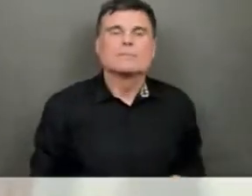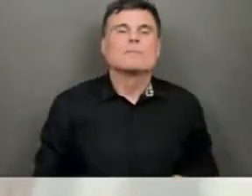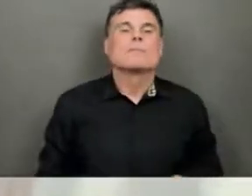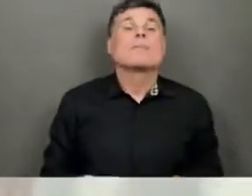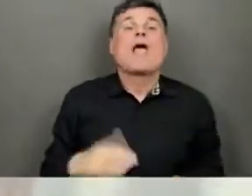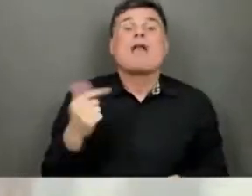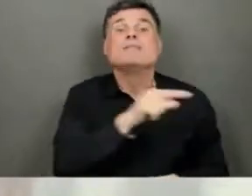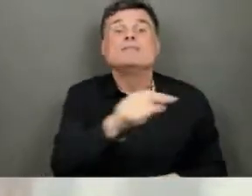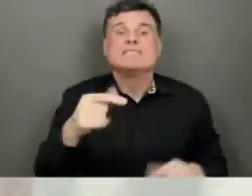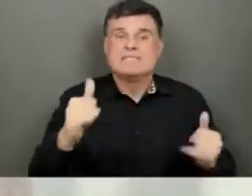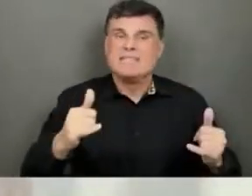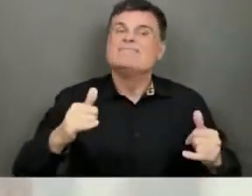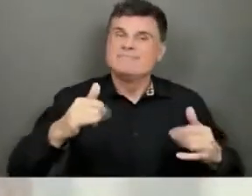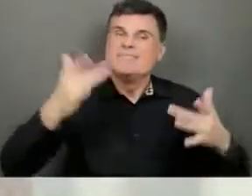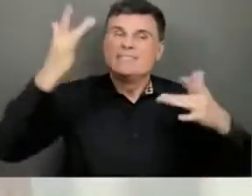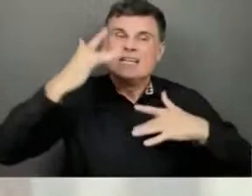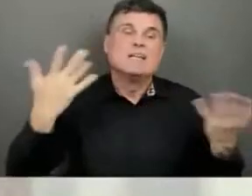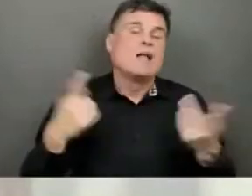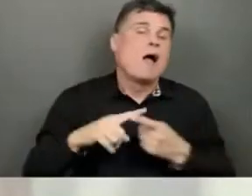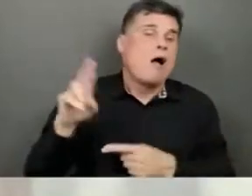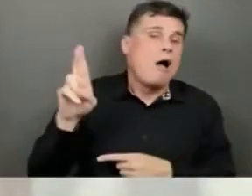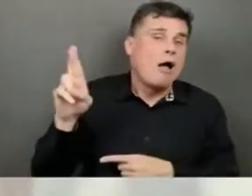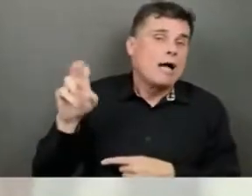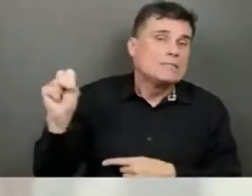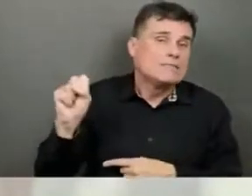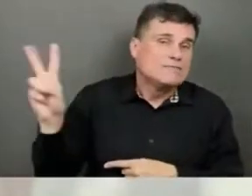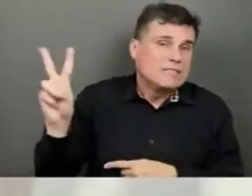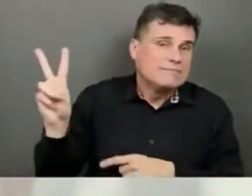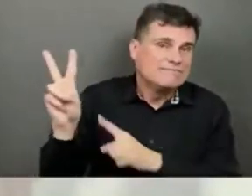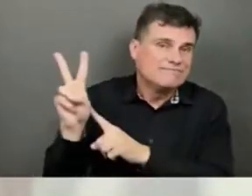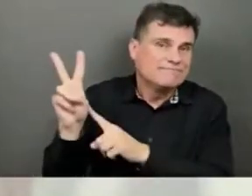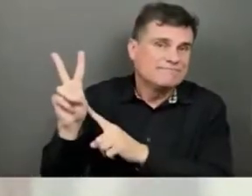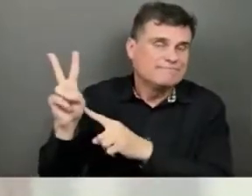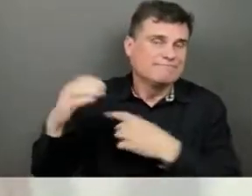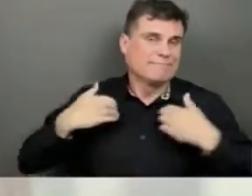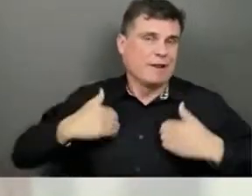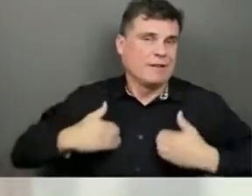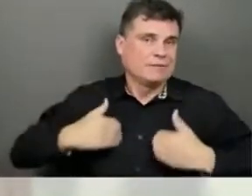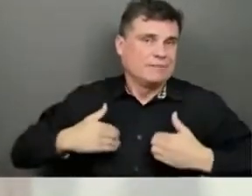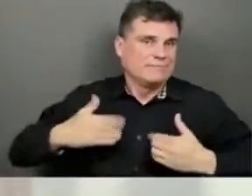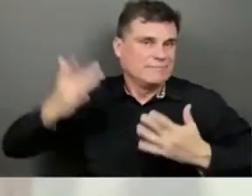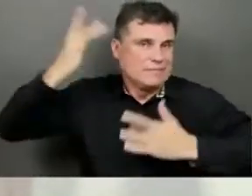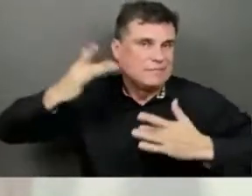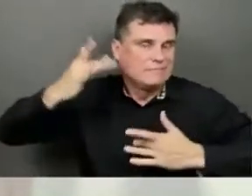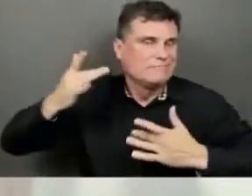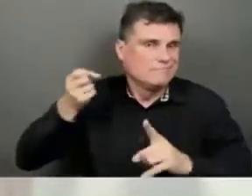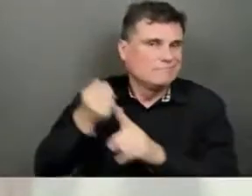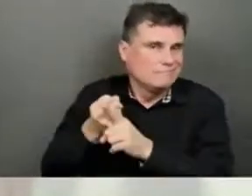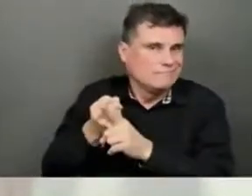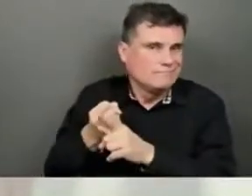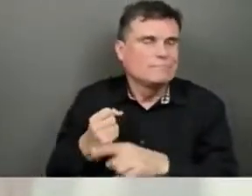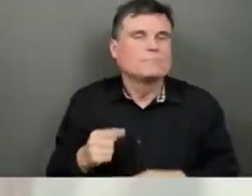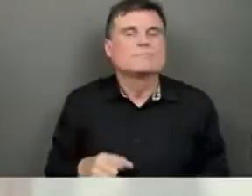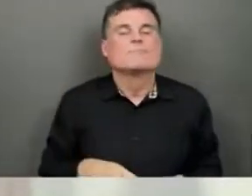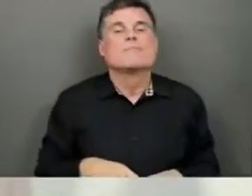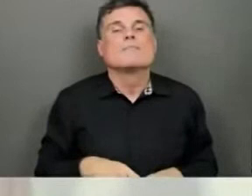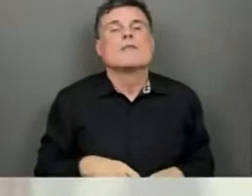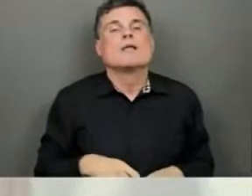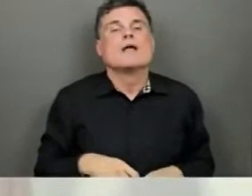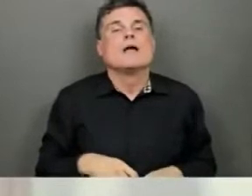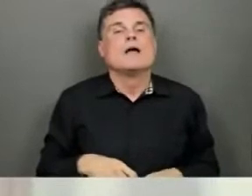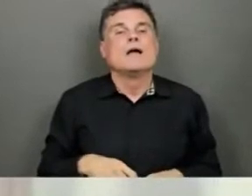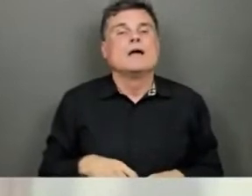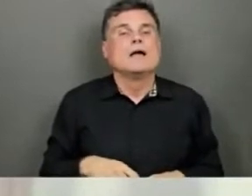RSV have continued to decline. So that is important and a good reminder that we need to remain